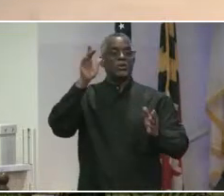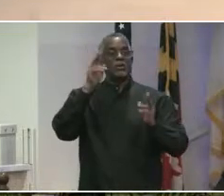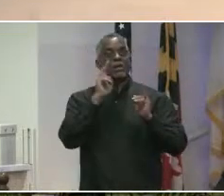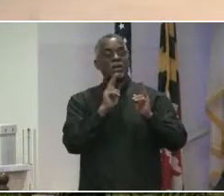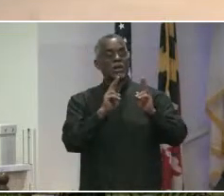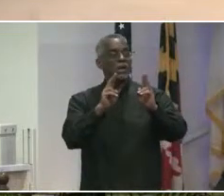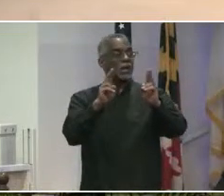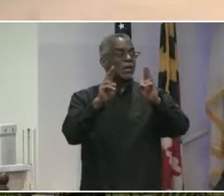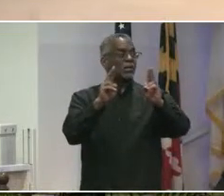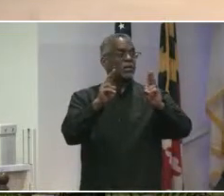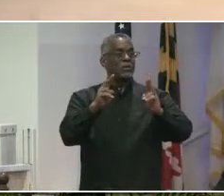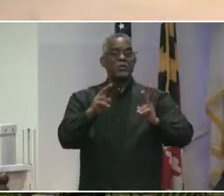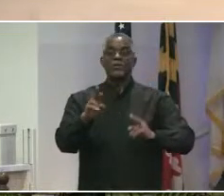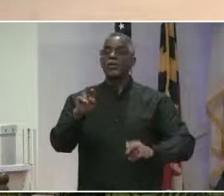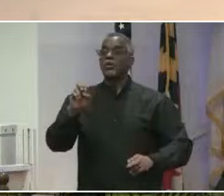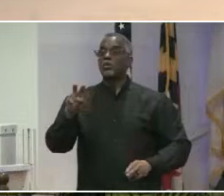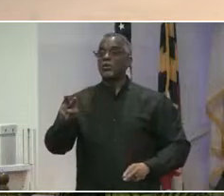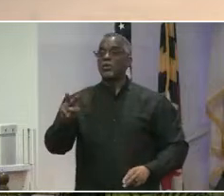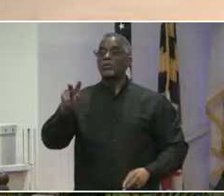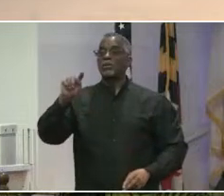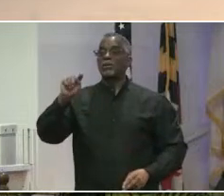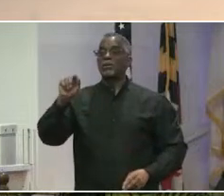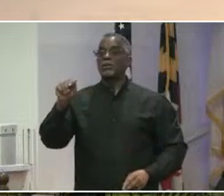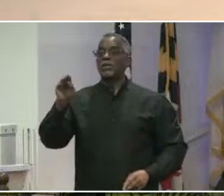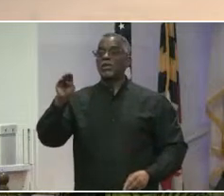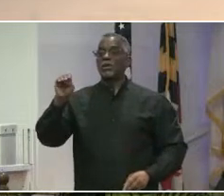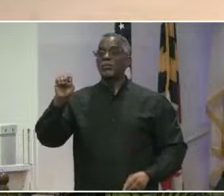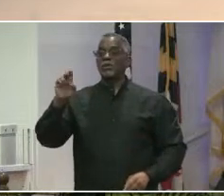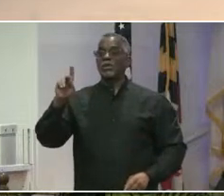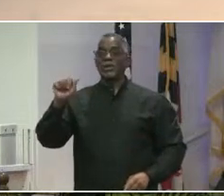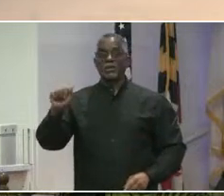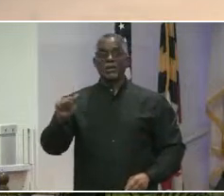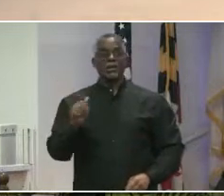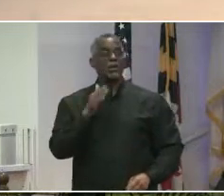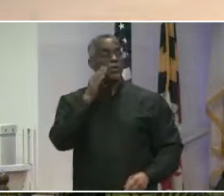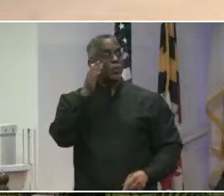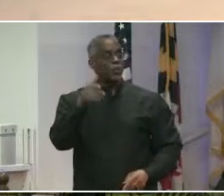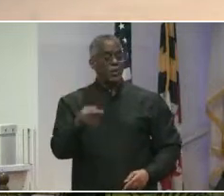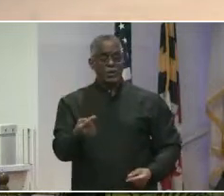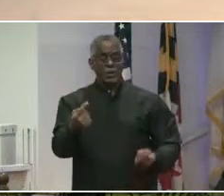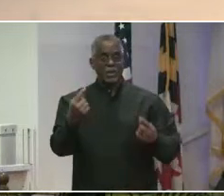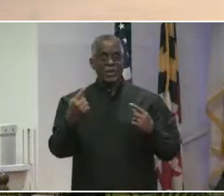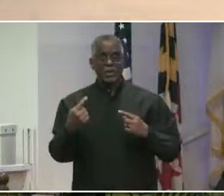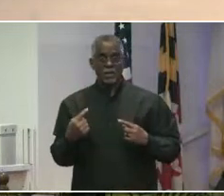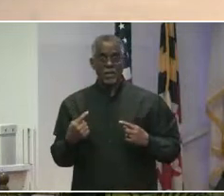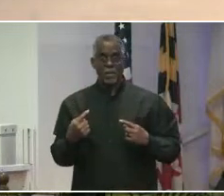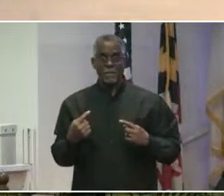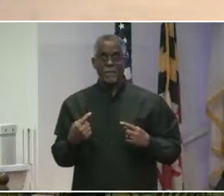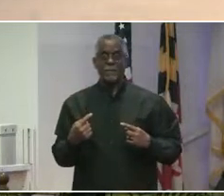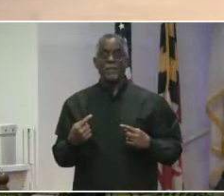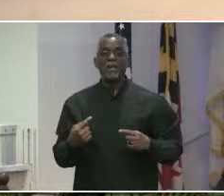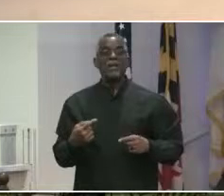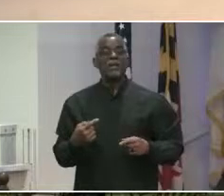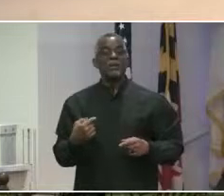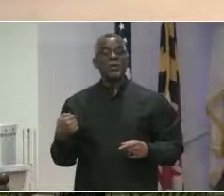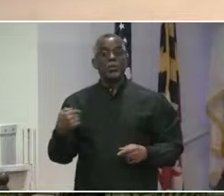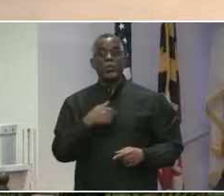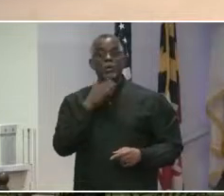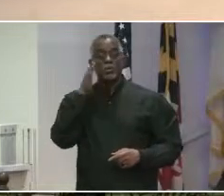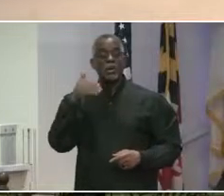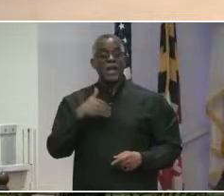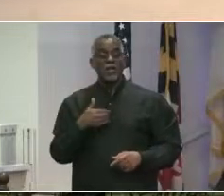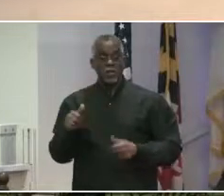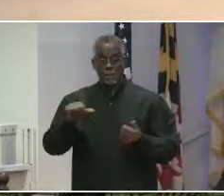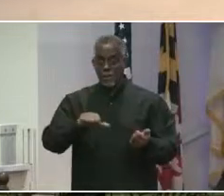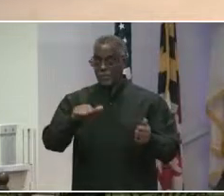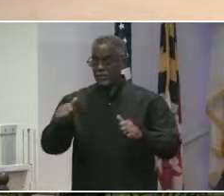honor. Reverend Tamika will come up and do the rest of this. And then we have infant baptism today. This is going to be good. This is going